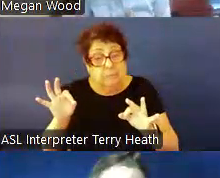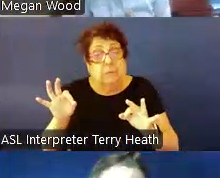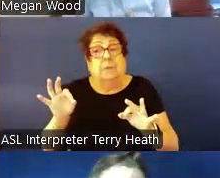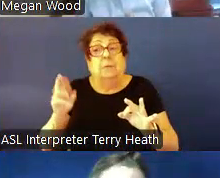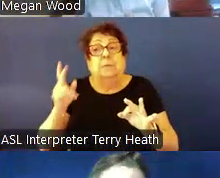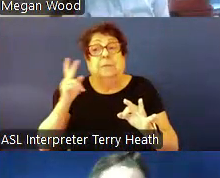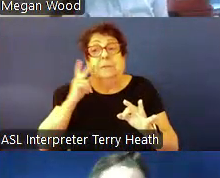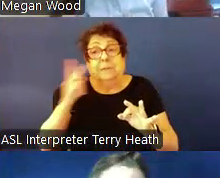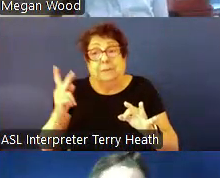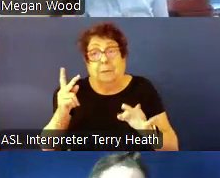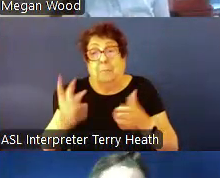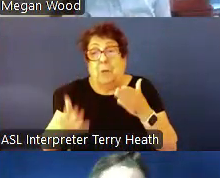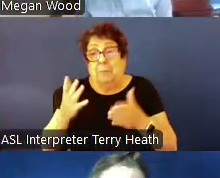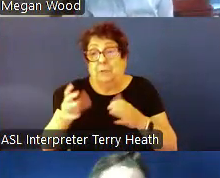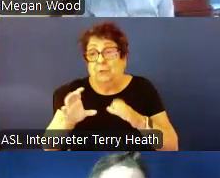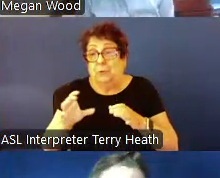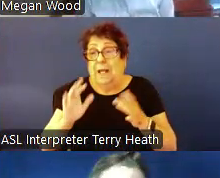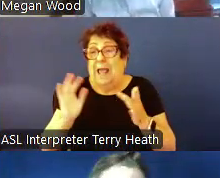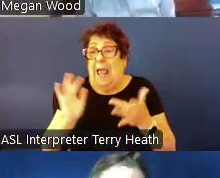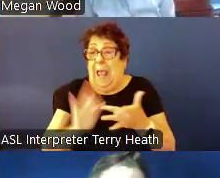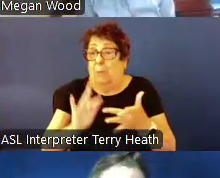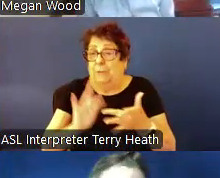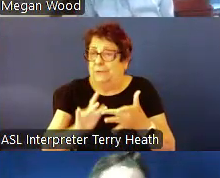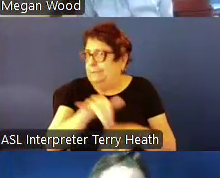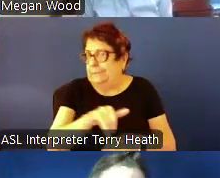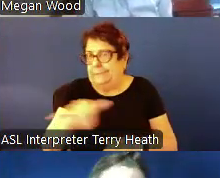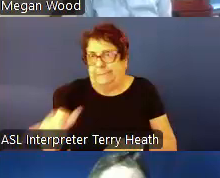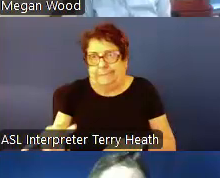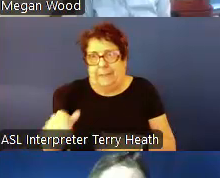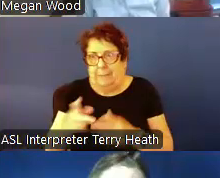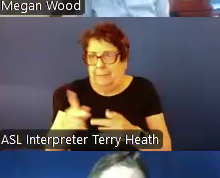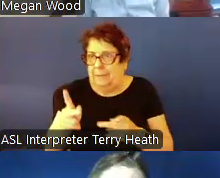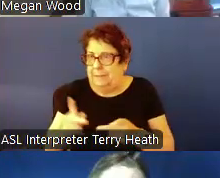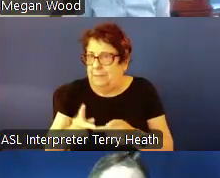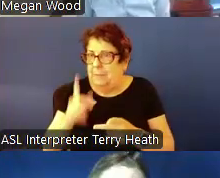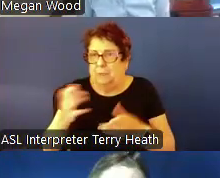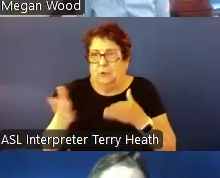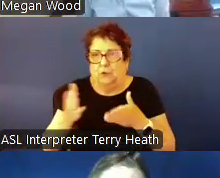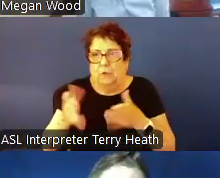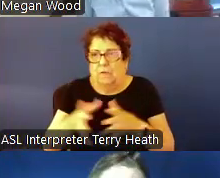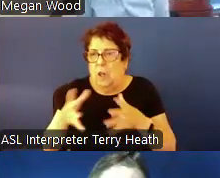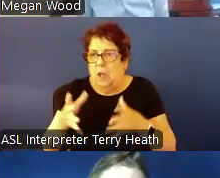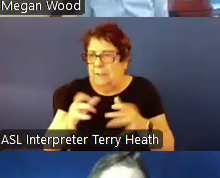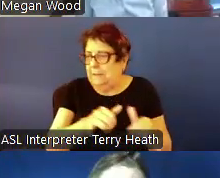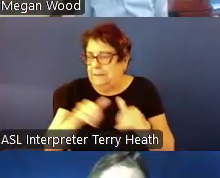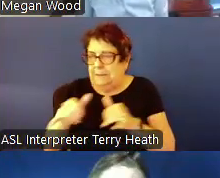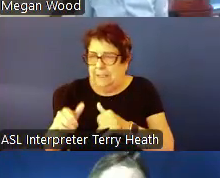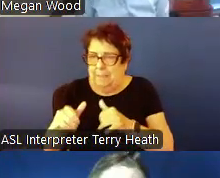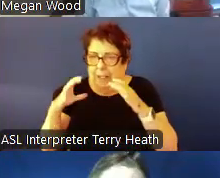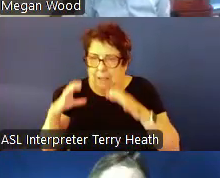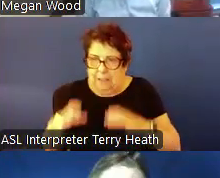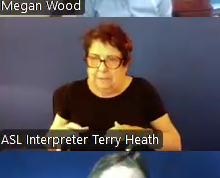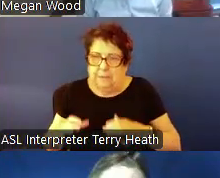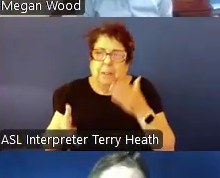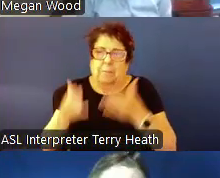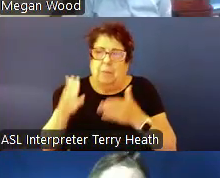probably doing outreach in the same places. We serve a lot of the same clients. We've probably gathered the same